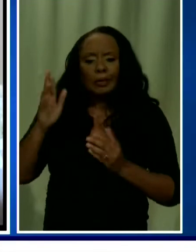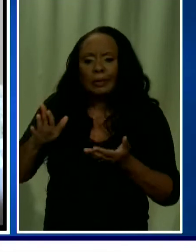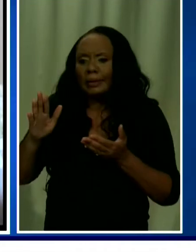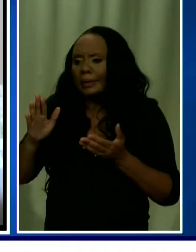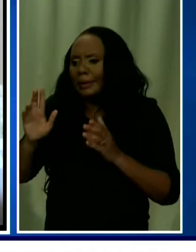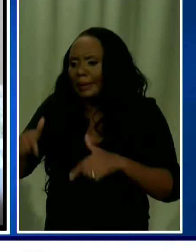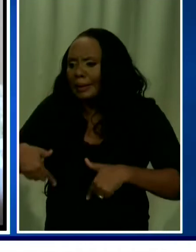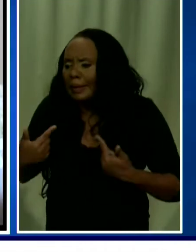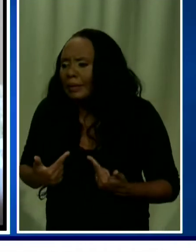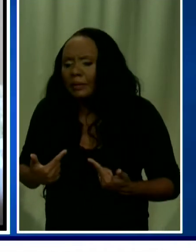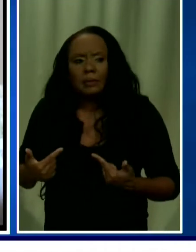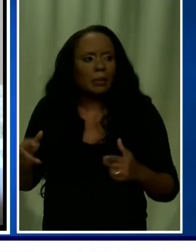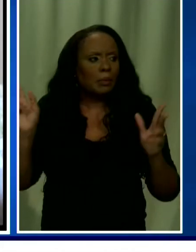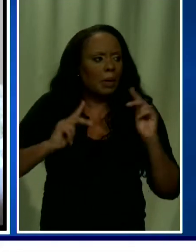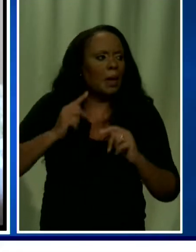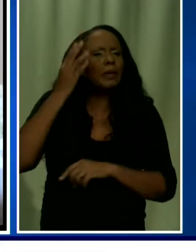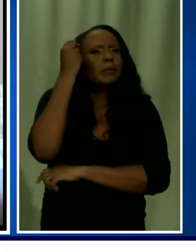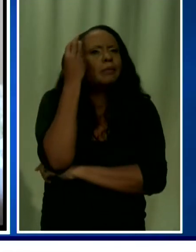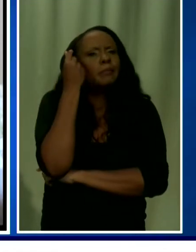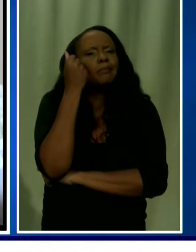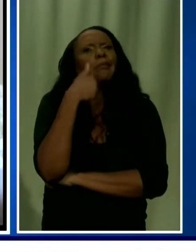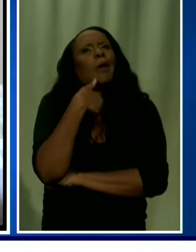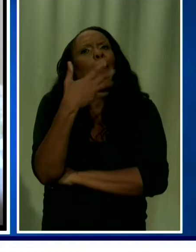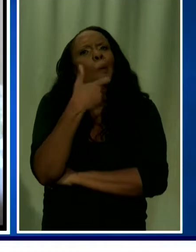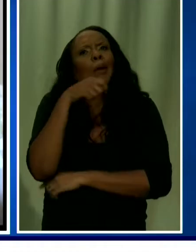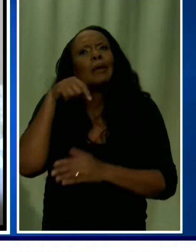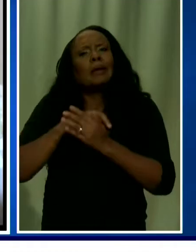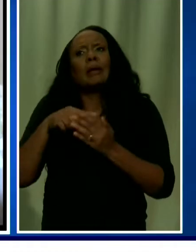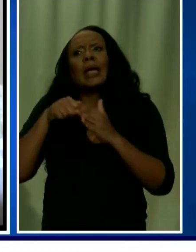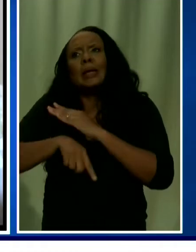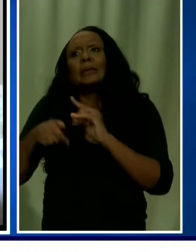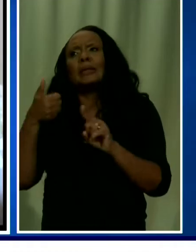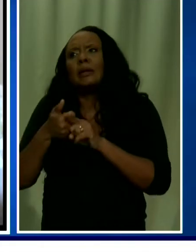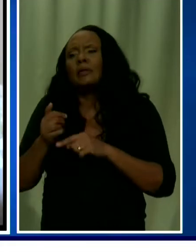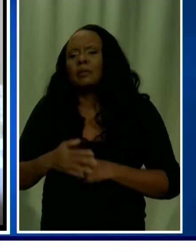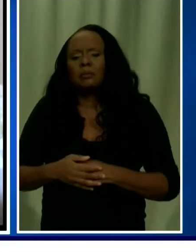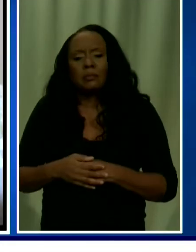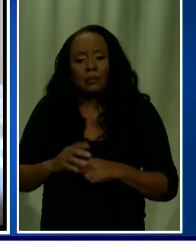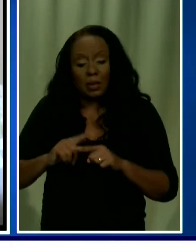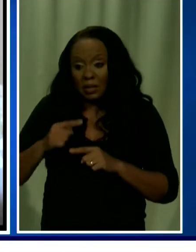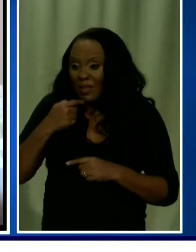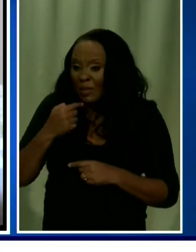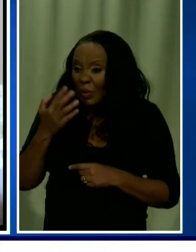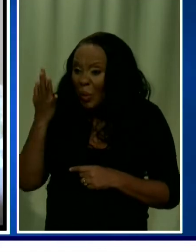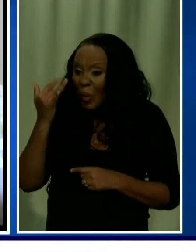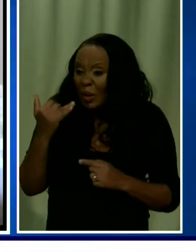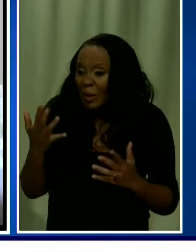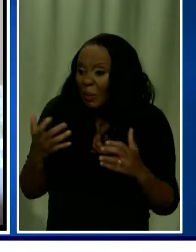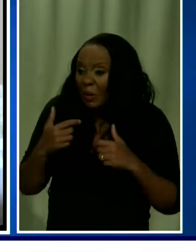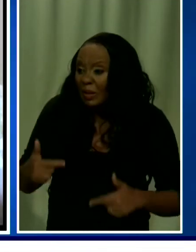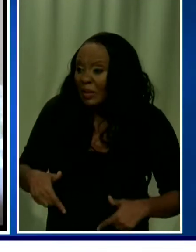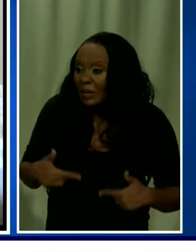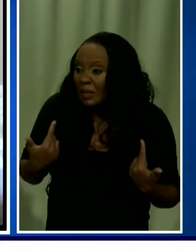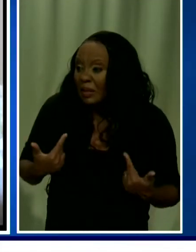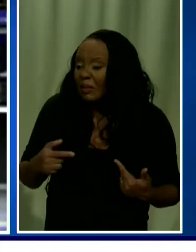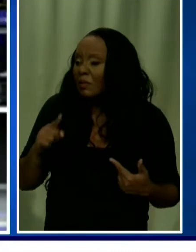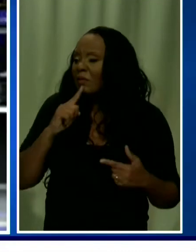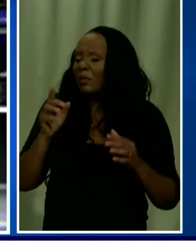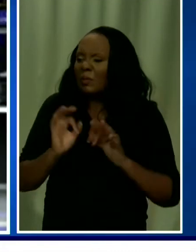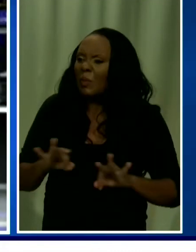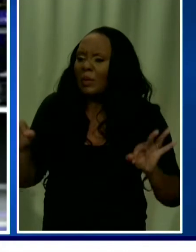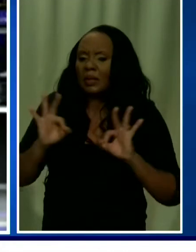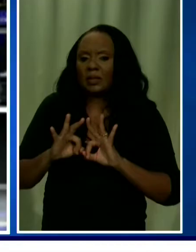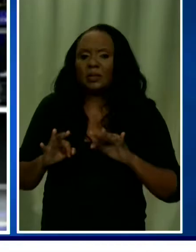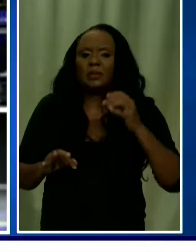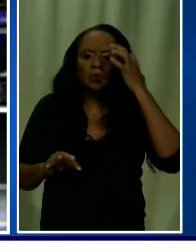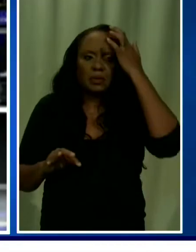or contemplate dying. One of the things that we want to do is that we want to explore with them why they want to live, and we want to stress that. As the